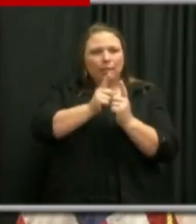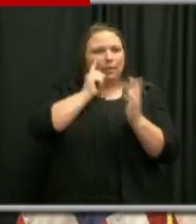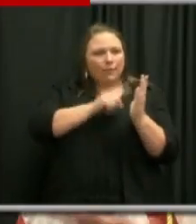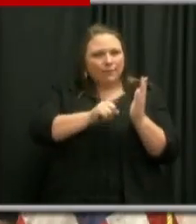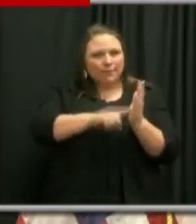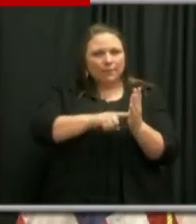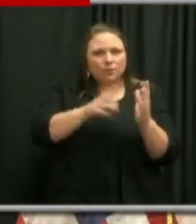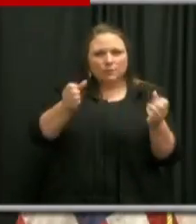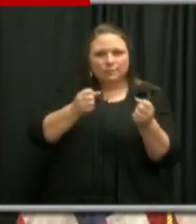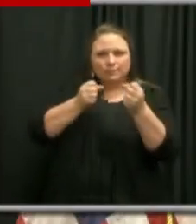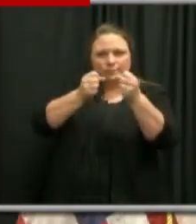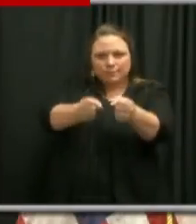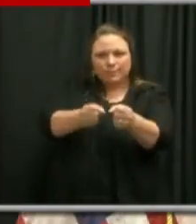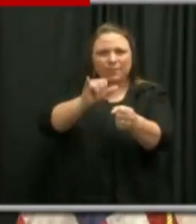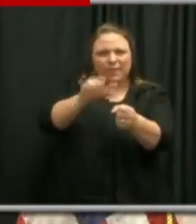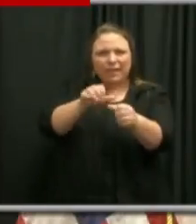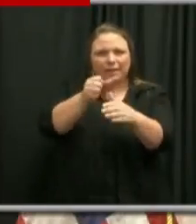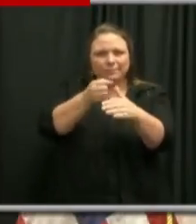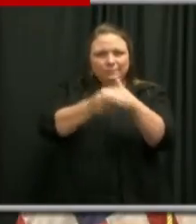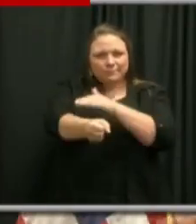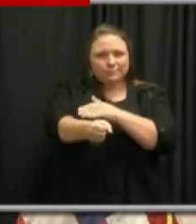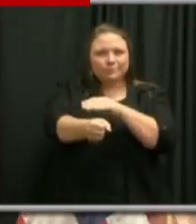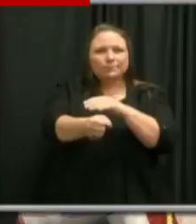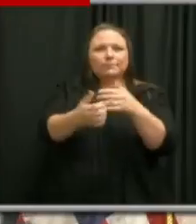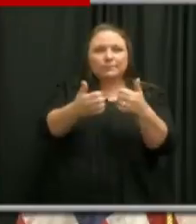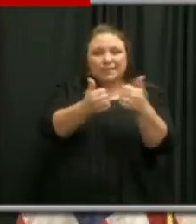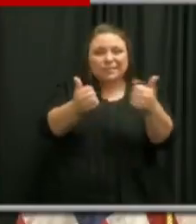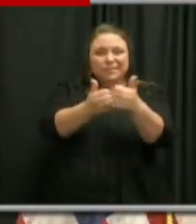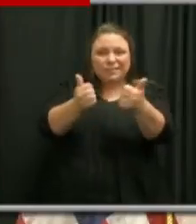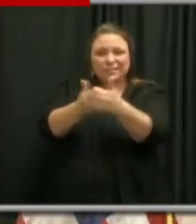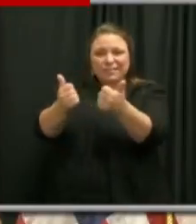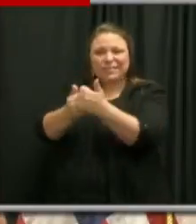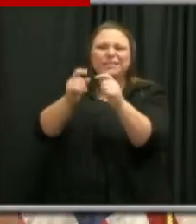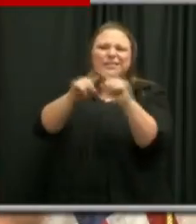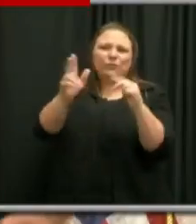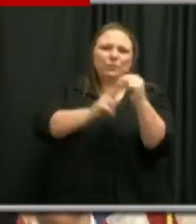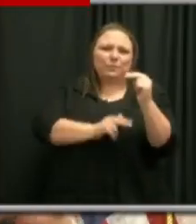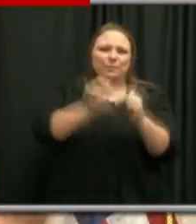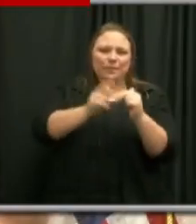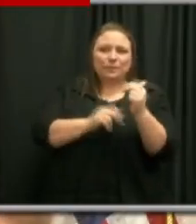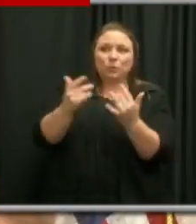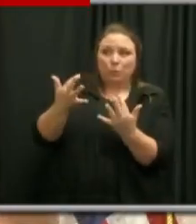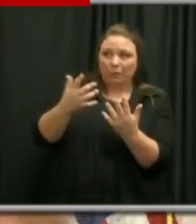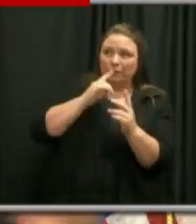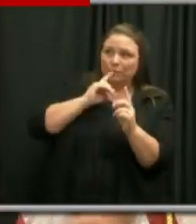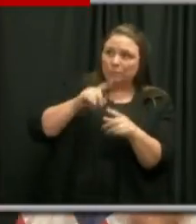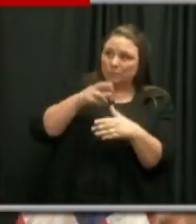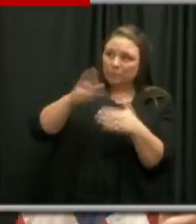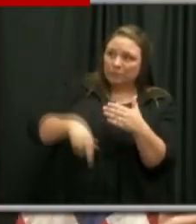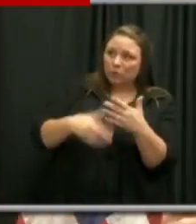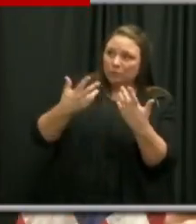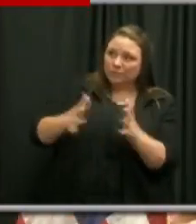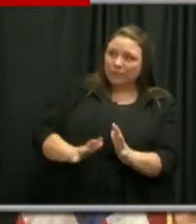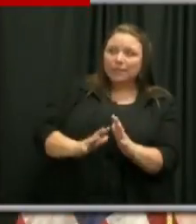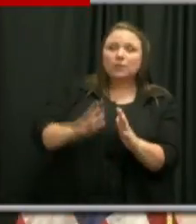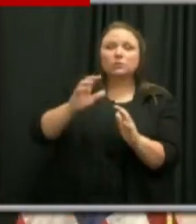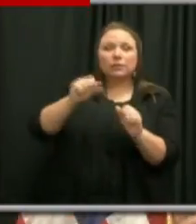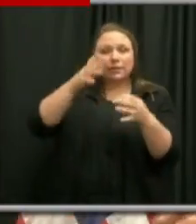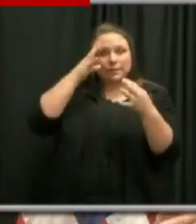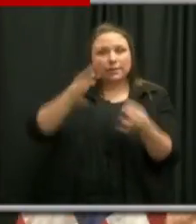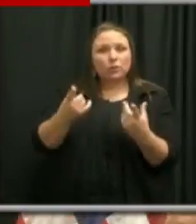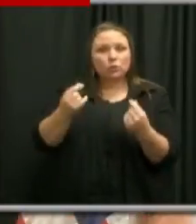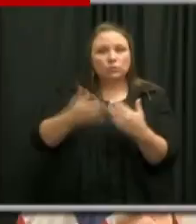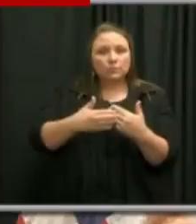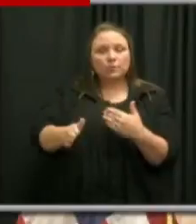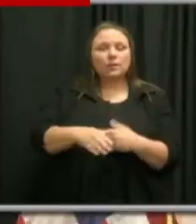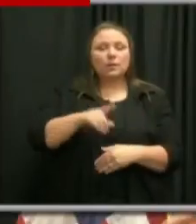been placed in the self-isolation portion of which is a different building on the fairgrounds, and we're waiting for their results. The